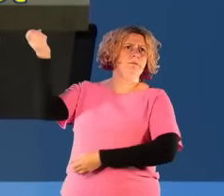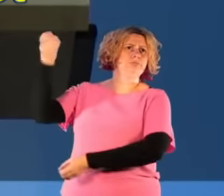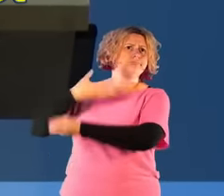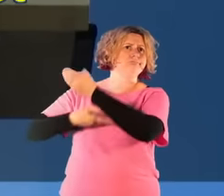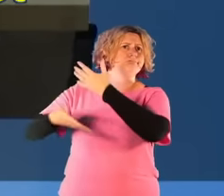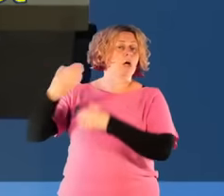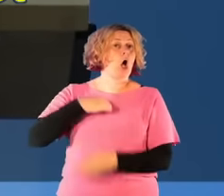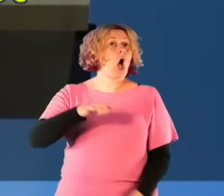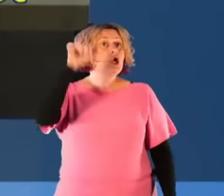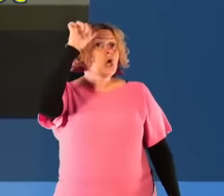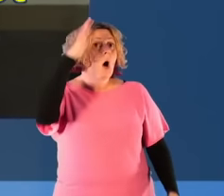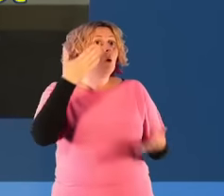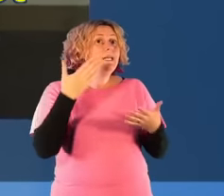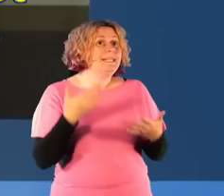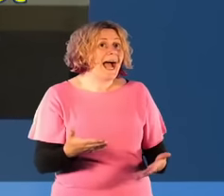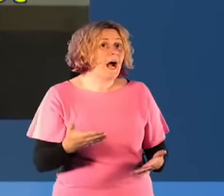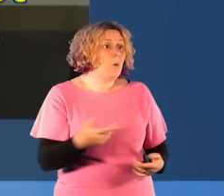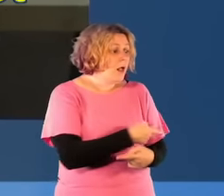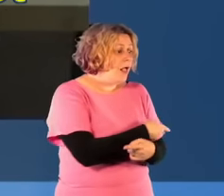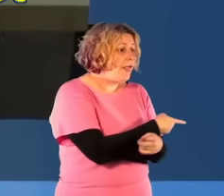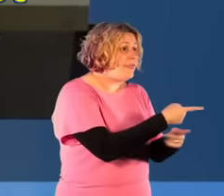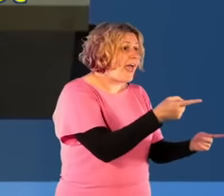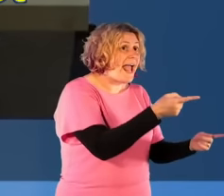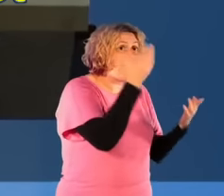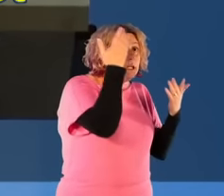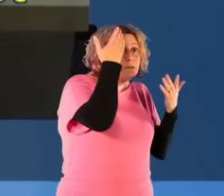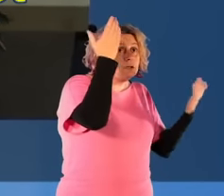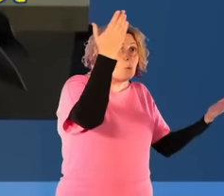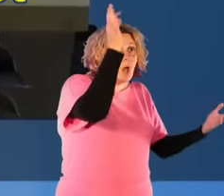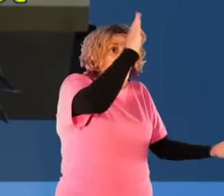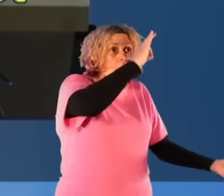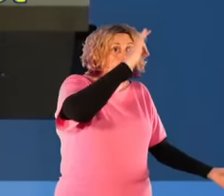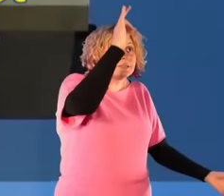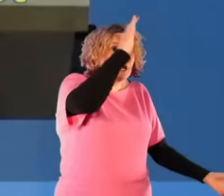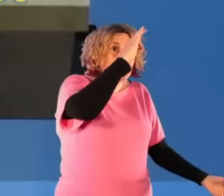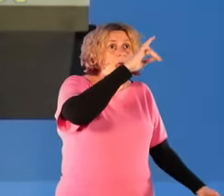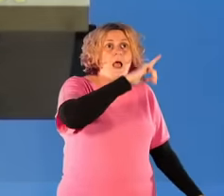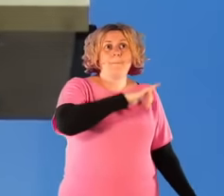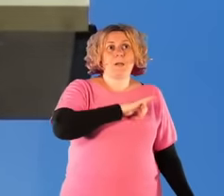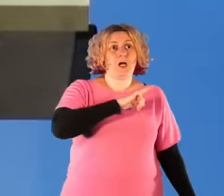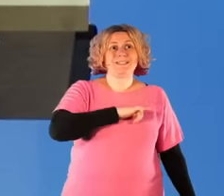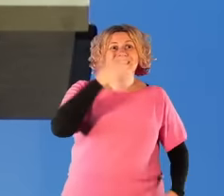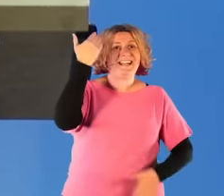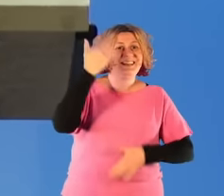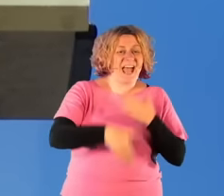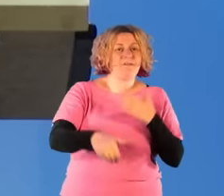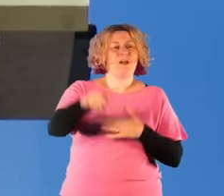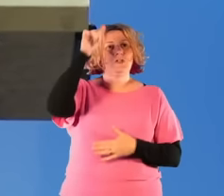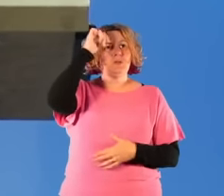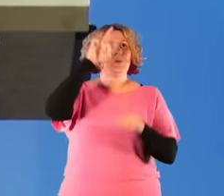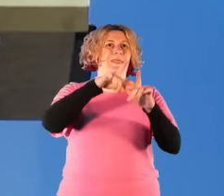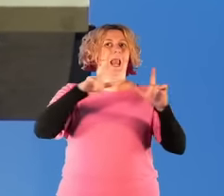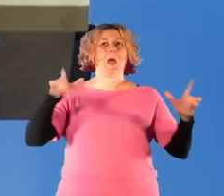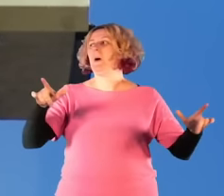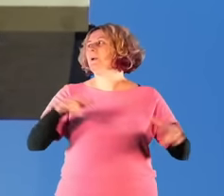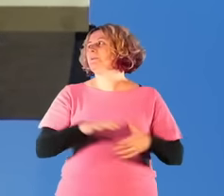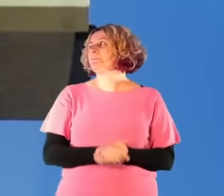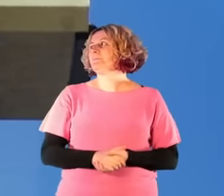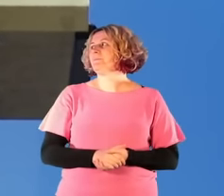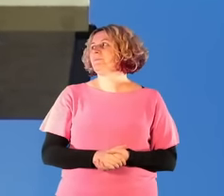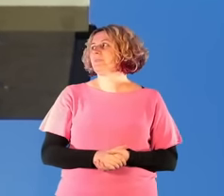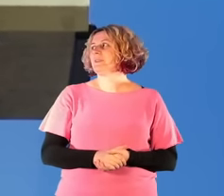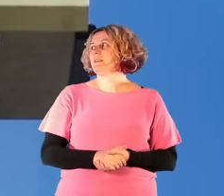know us all because they never knew the Lord. And you lot are in for such a treat because our 11 to 14s team